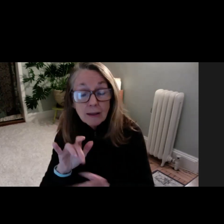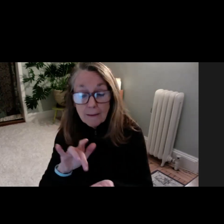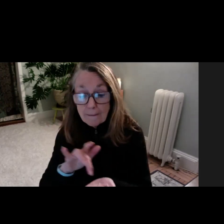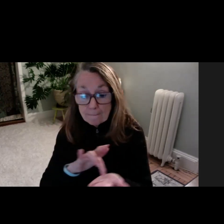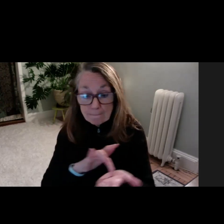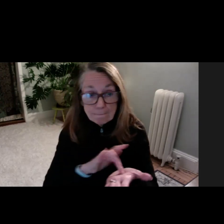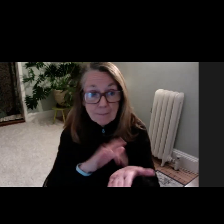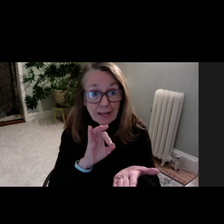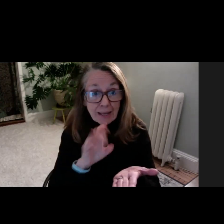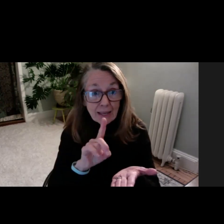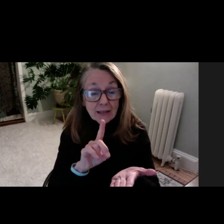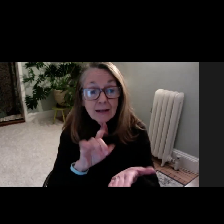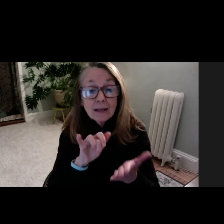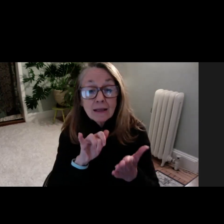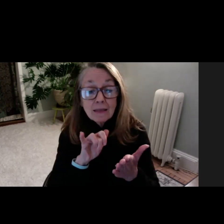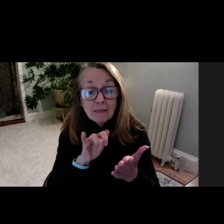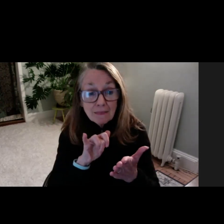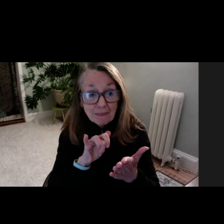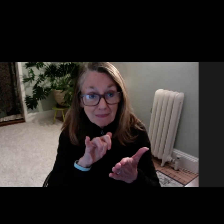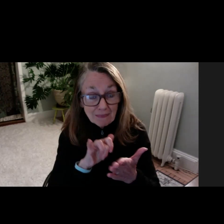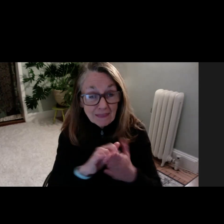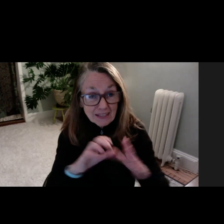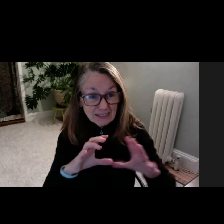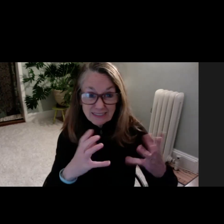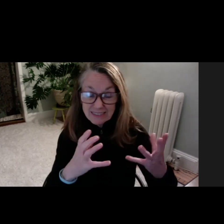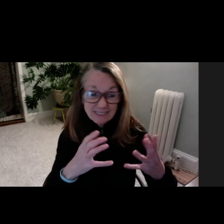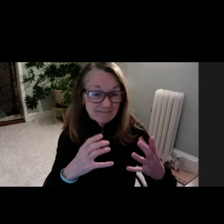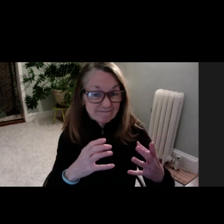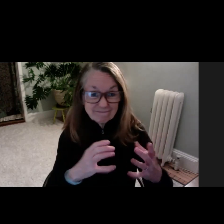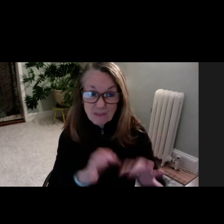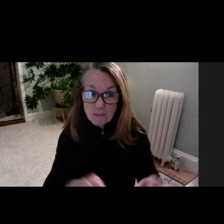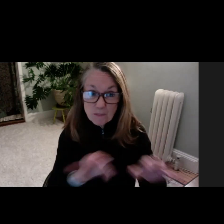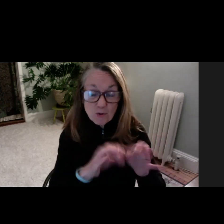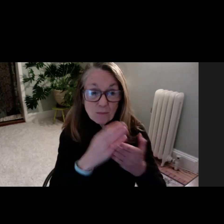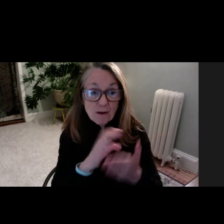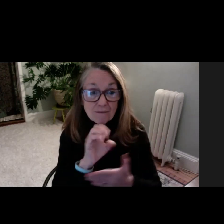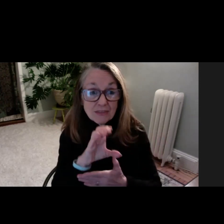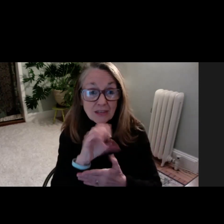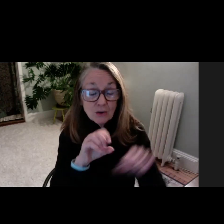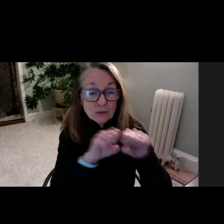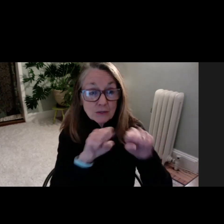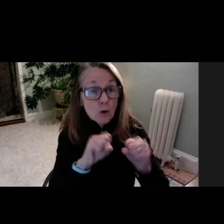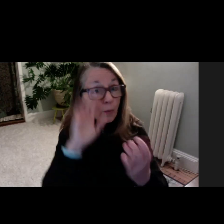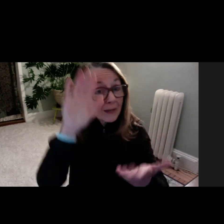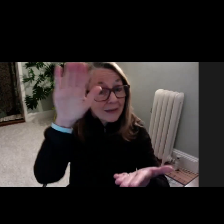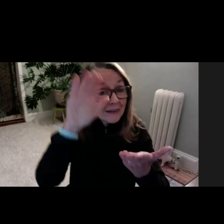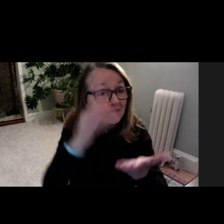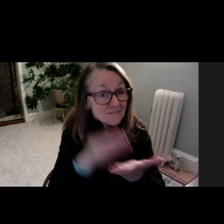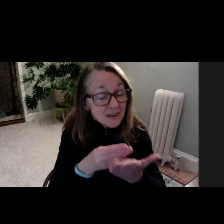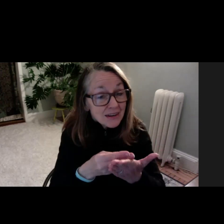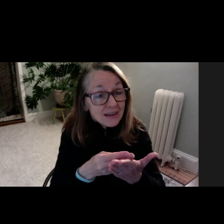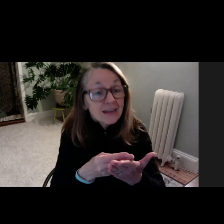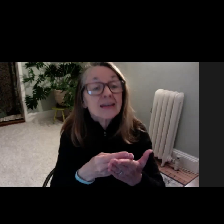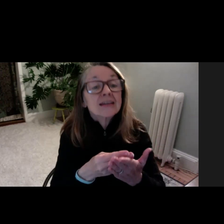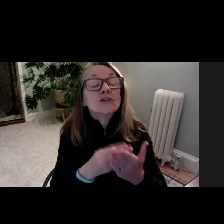serves as the backbone of the ecosystem. We actually secured funding to build it out for Medicaid and then was able to stack